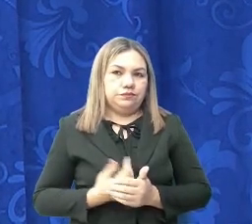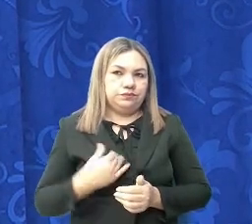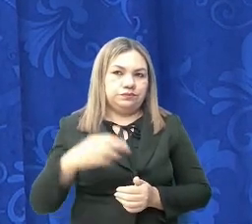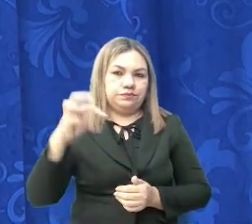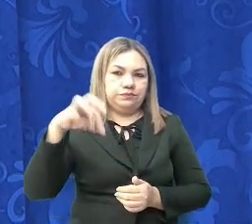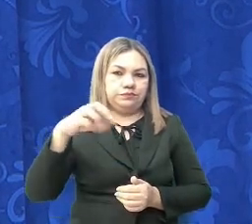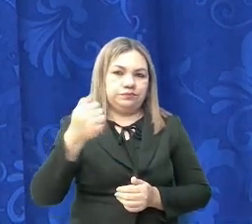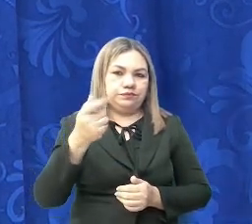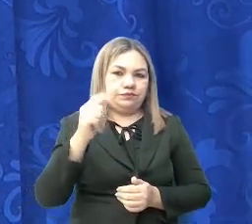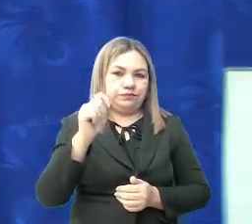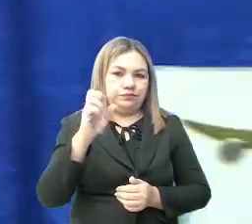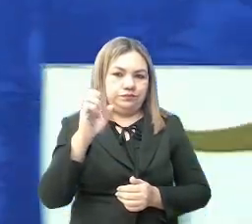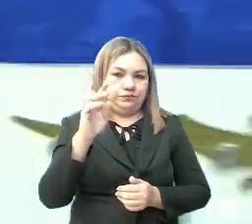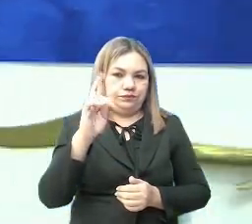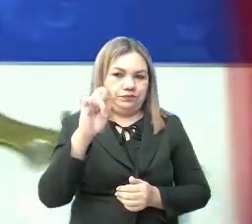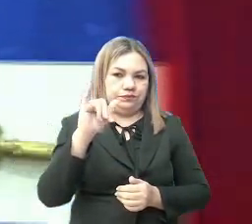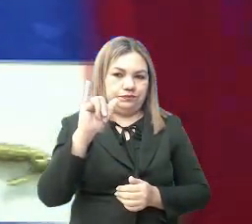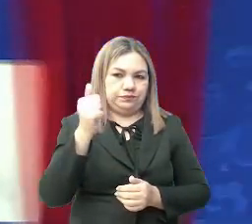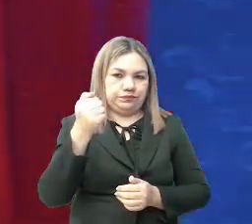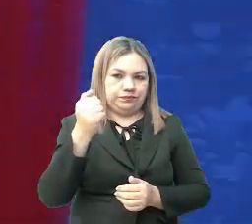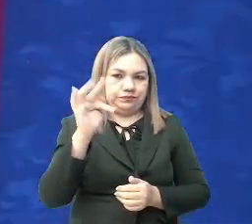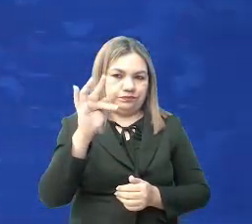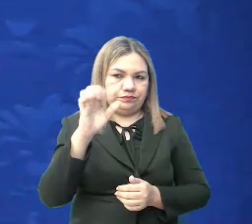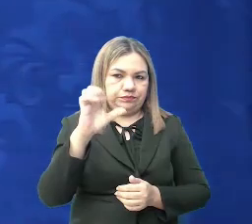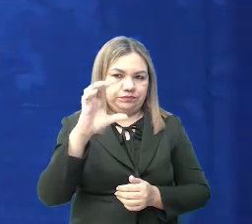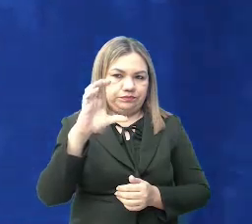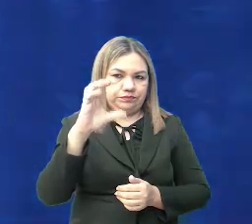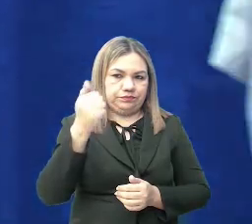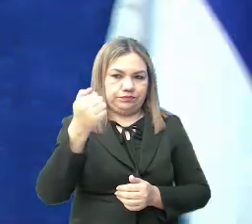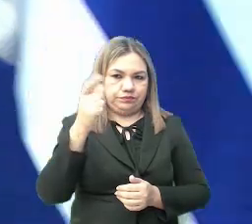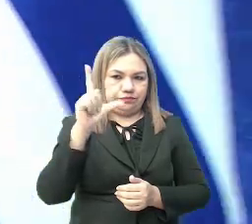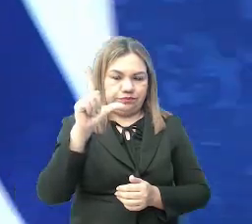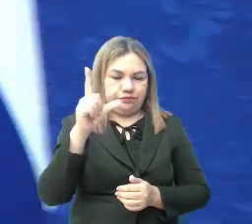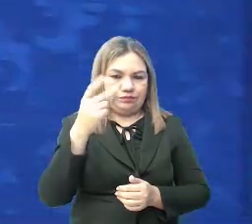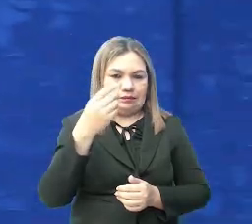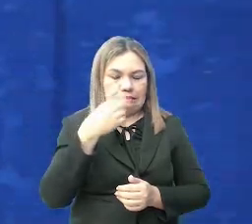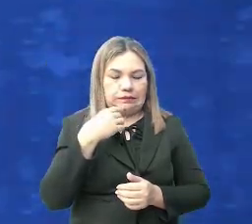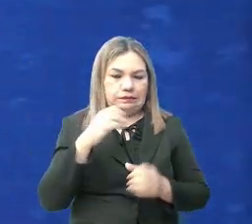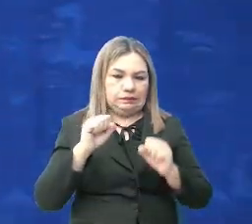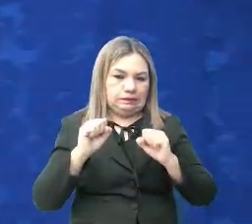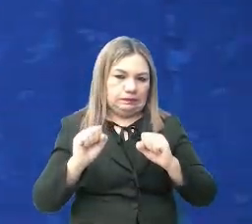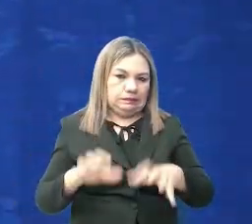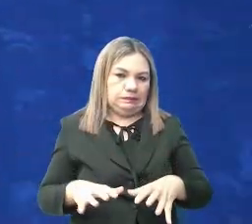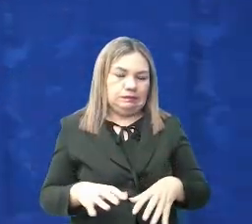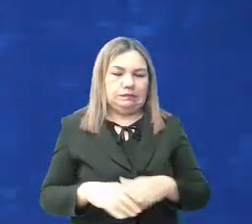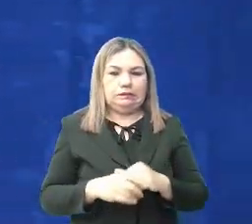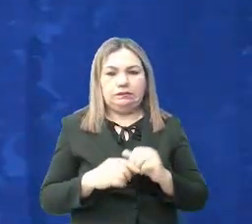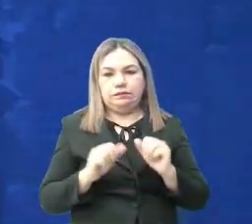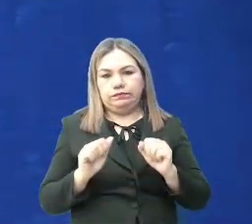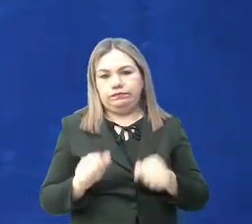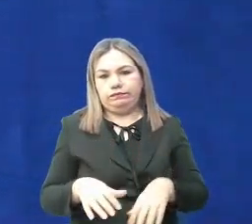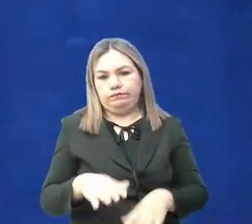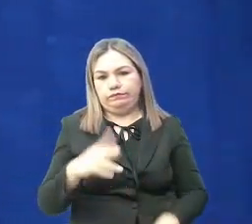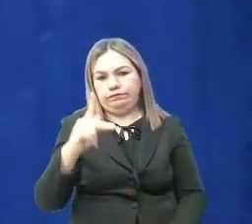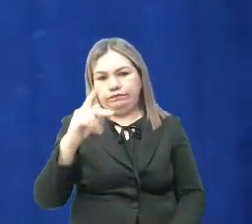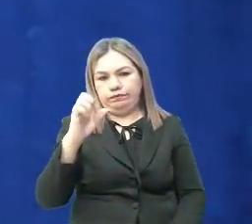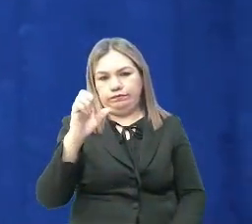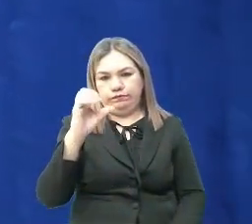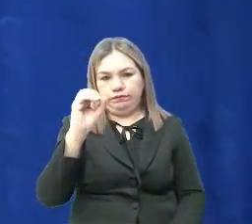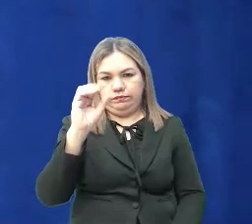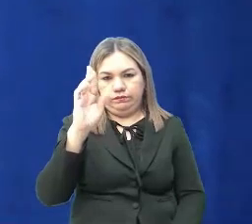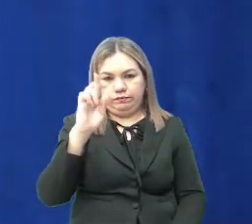Listen, the muck is the worst thing that there is. It says when in the conquering of